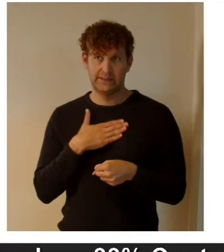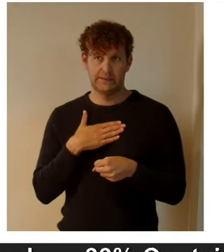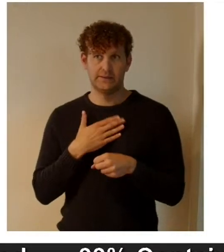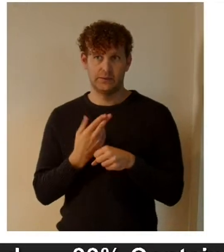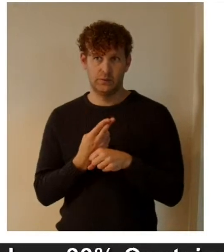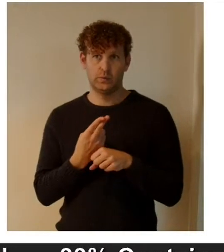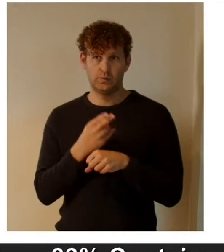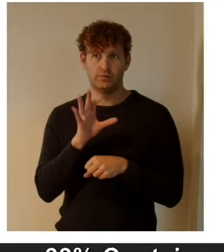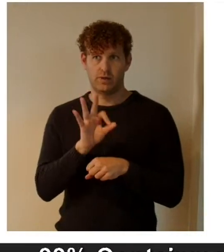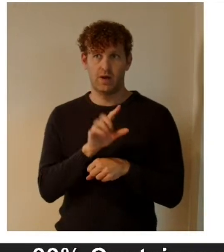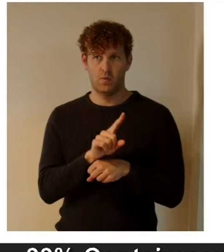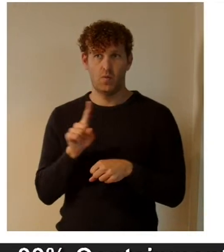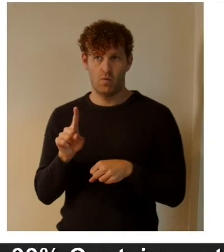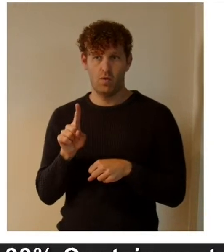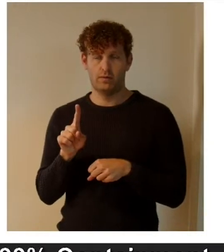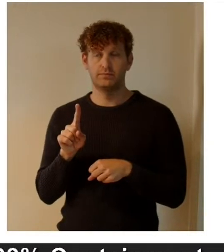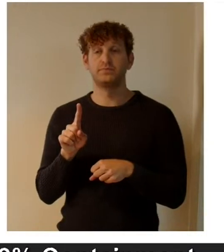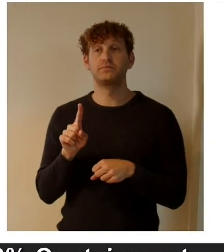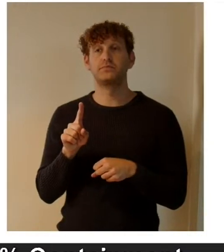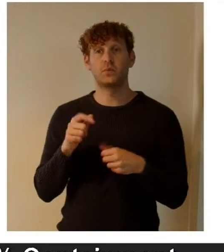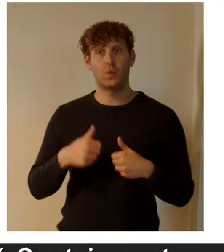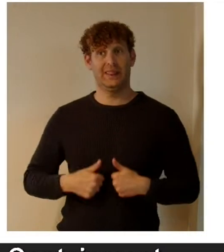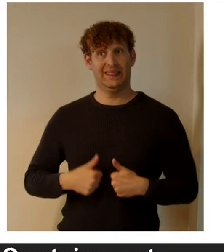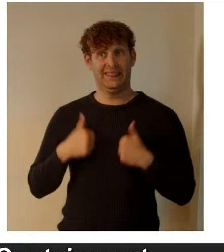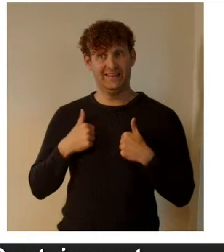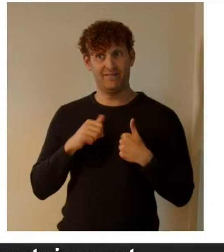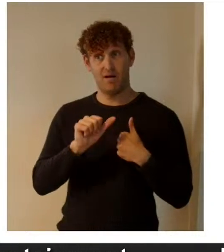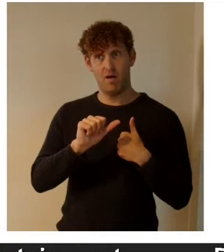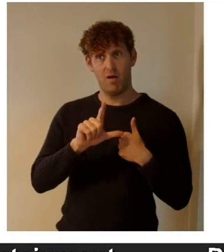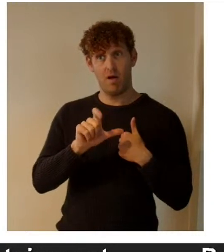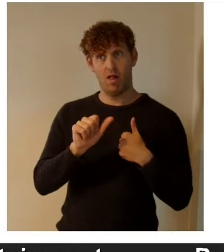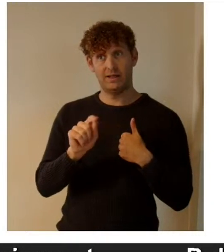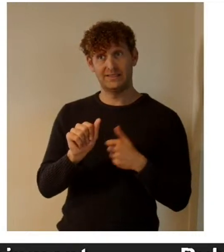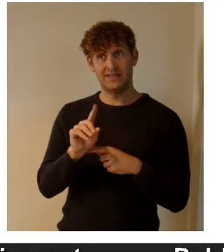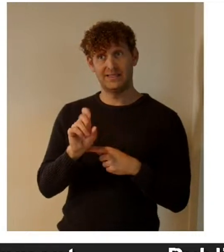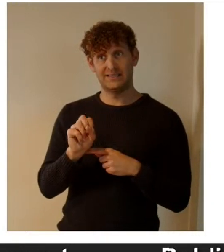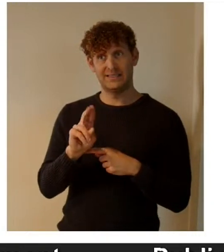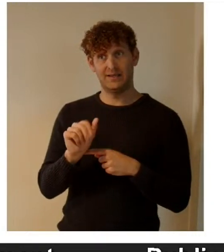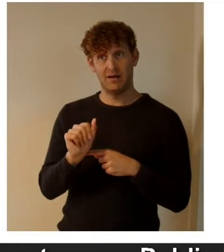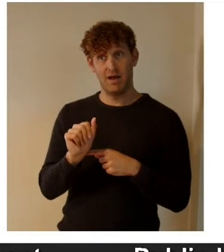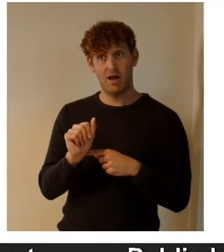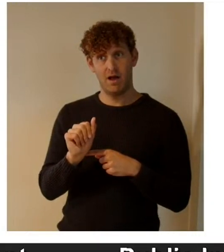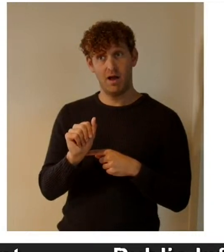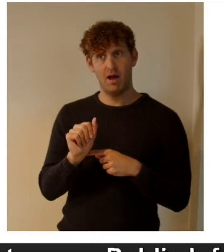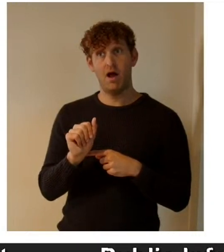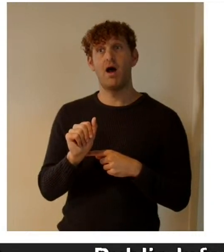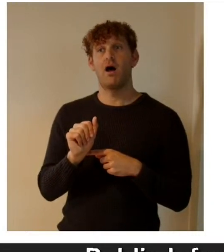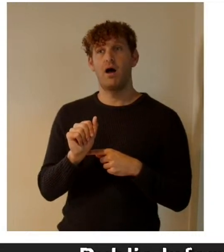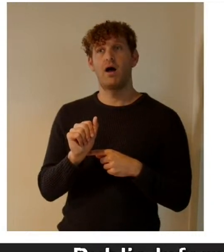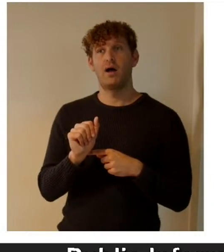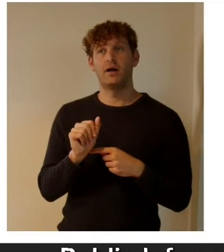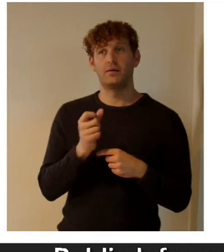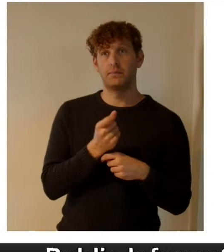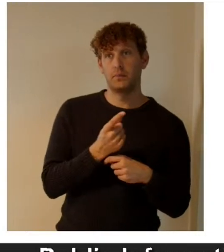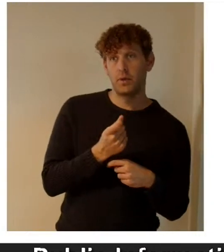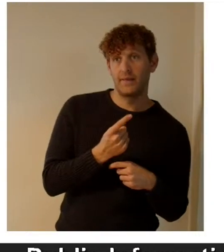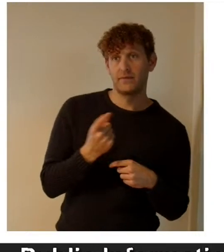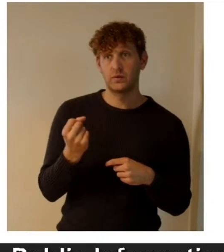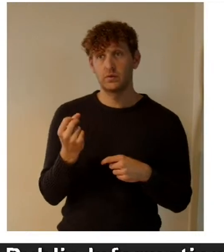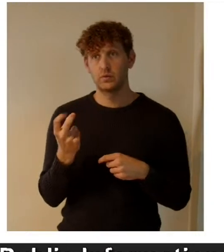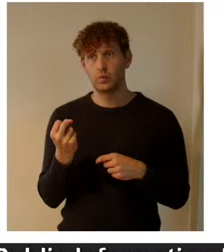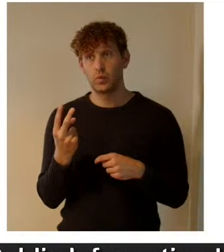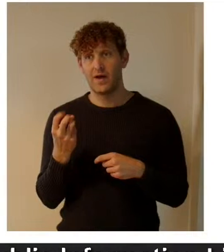For Altadena residents, Fire Station 11, Fire Station 12, and Fire Station